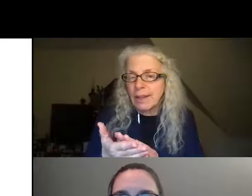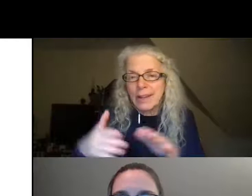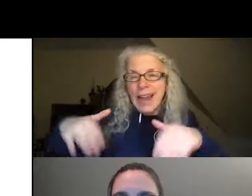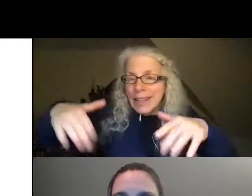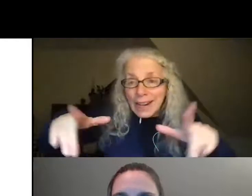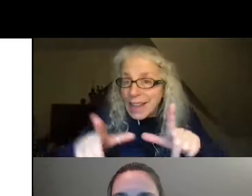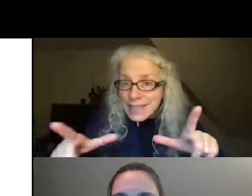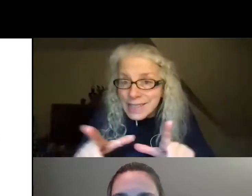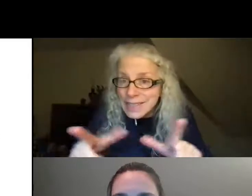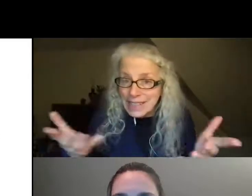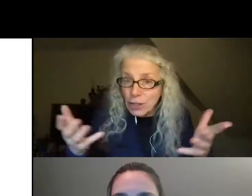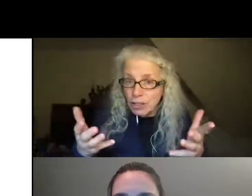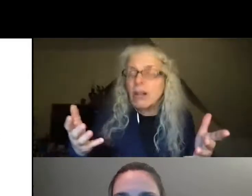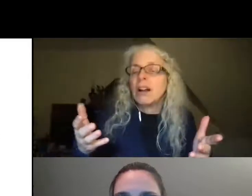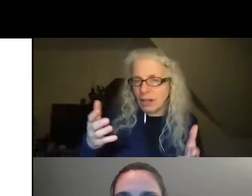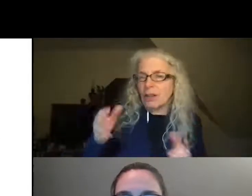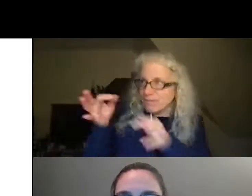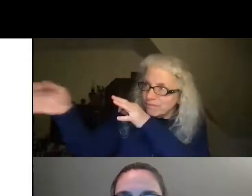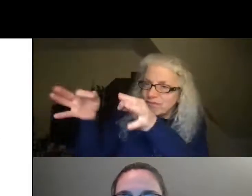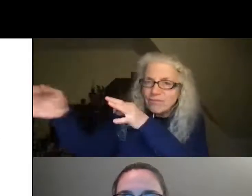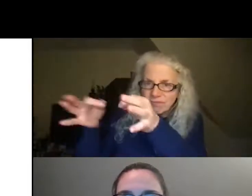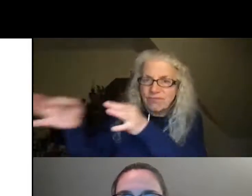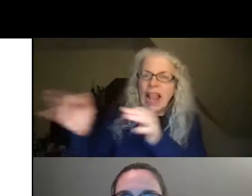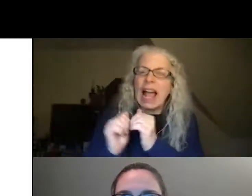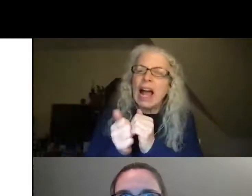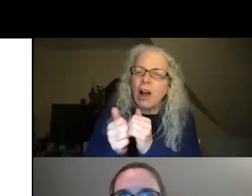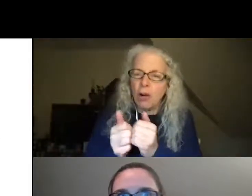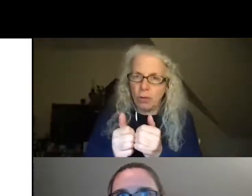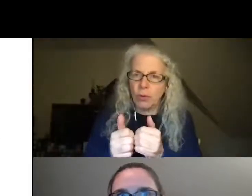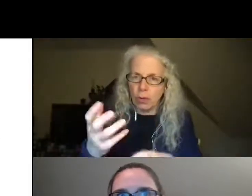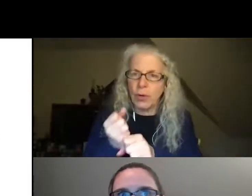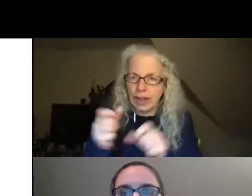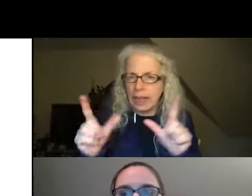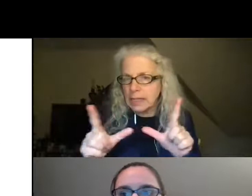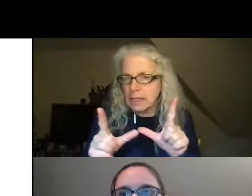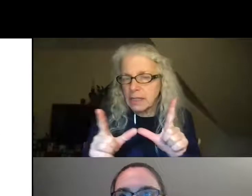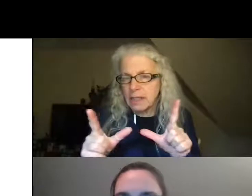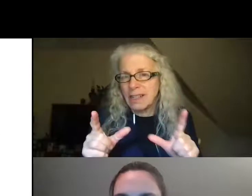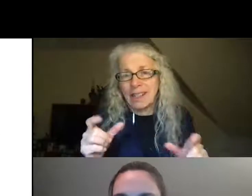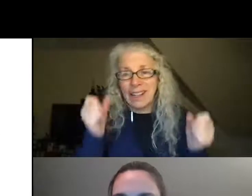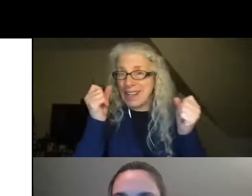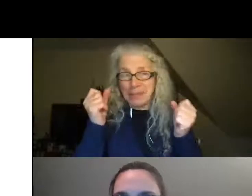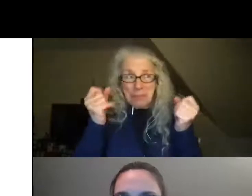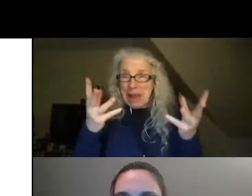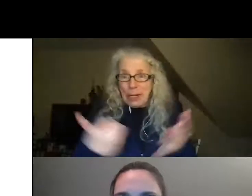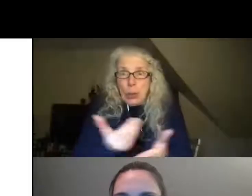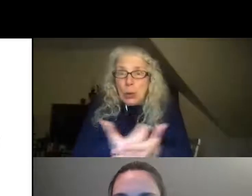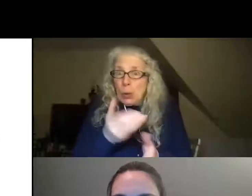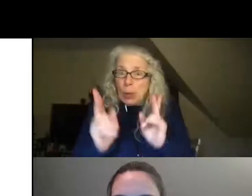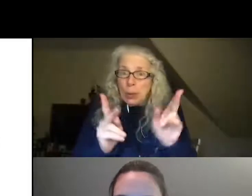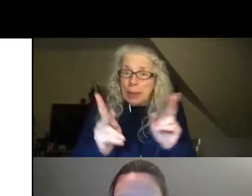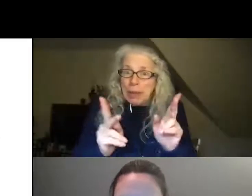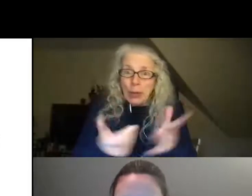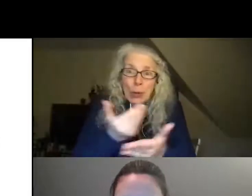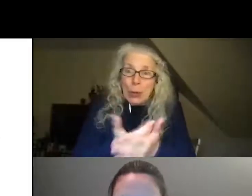also, I get requests often about how do they even become an interpreter. So I do relay the